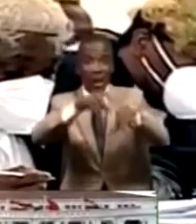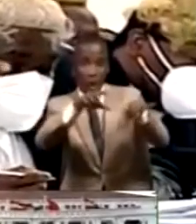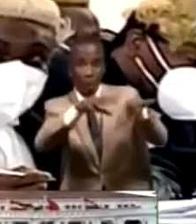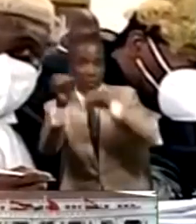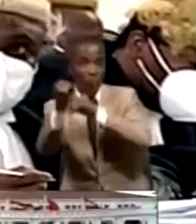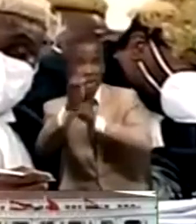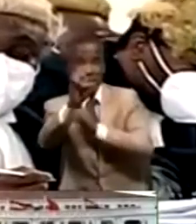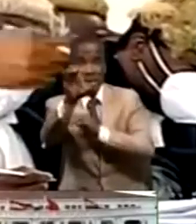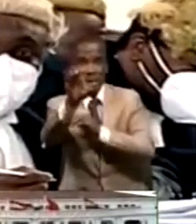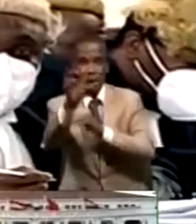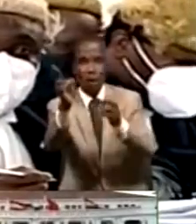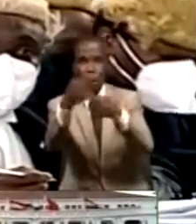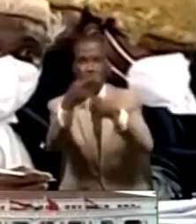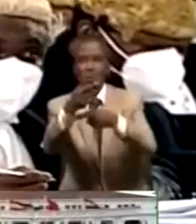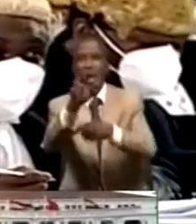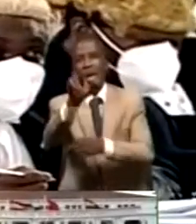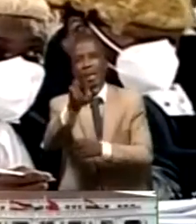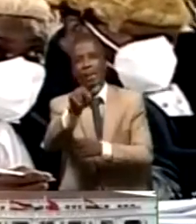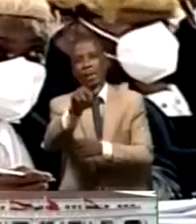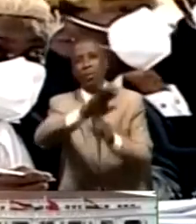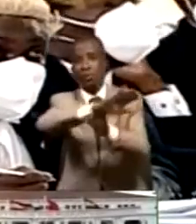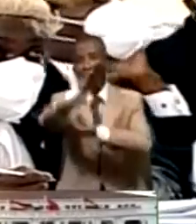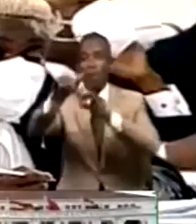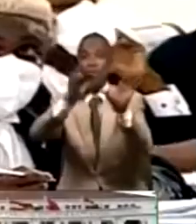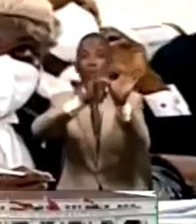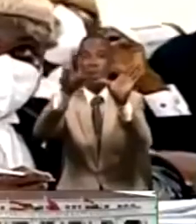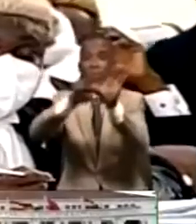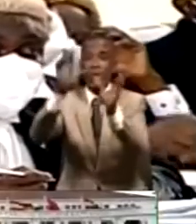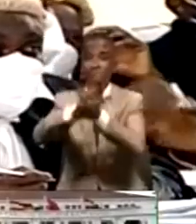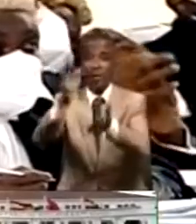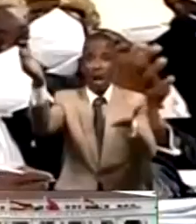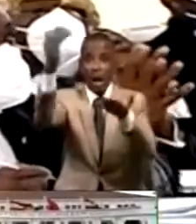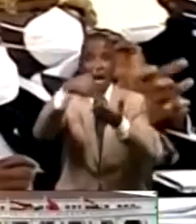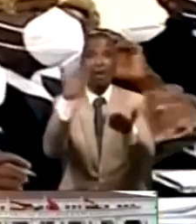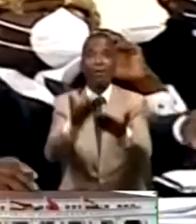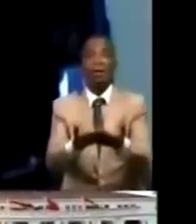room, all the regional sheets had come. I am putting that to you.